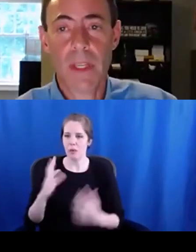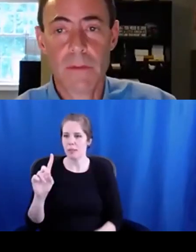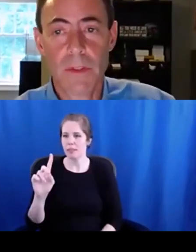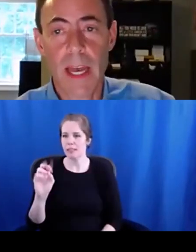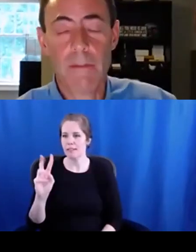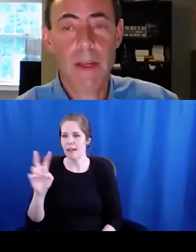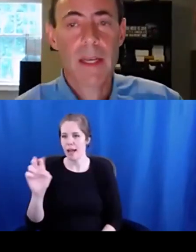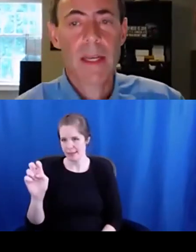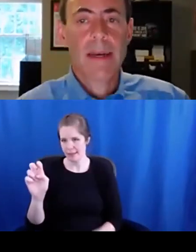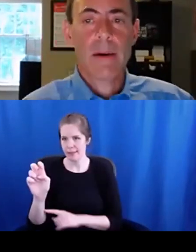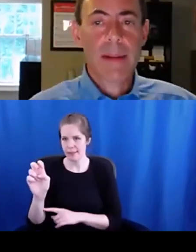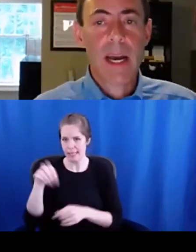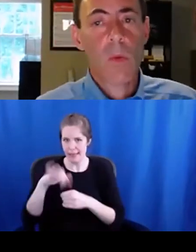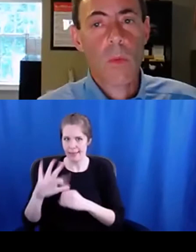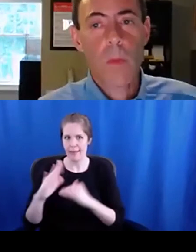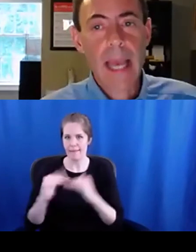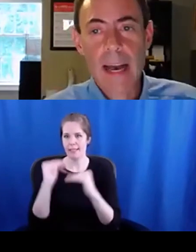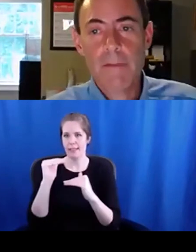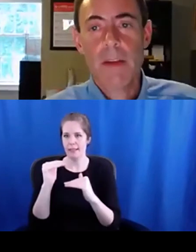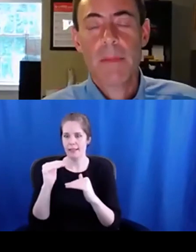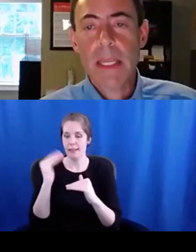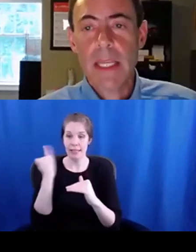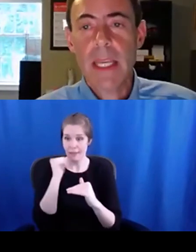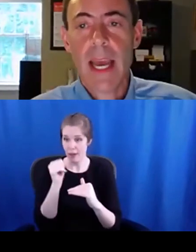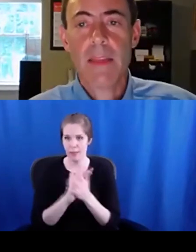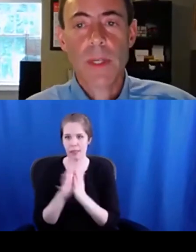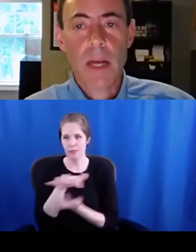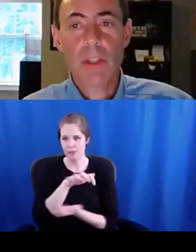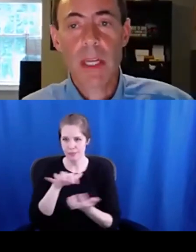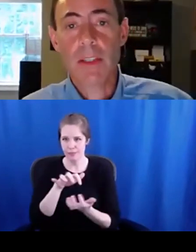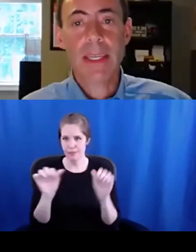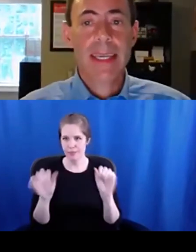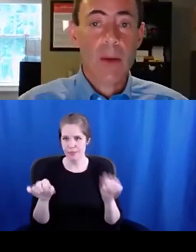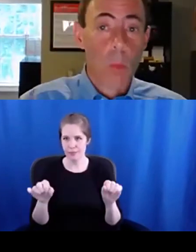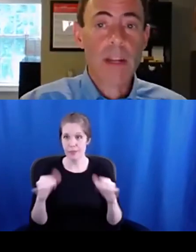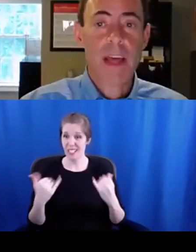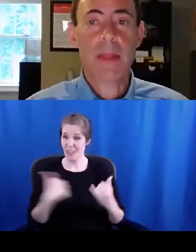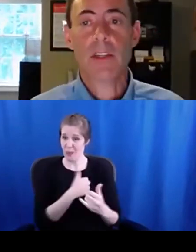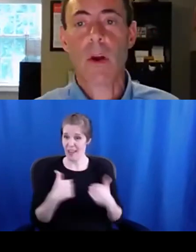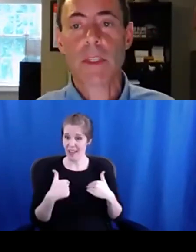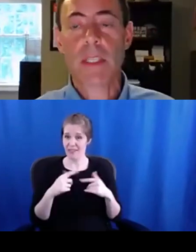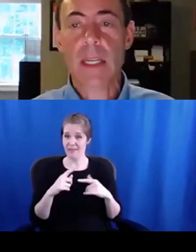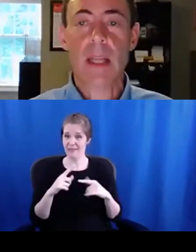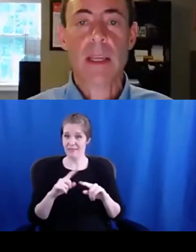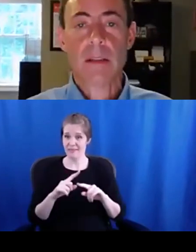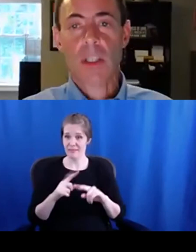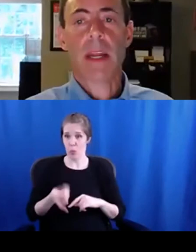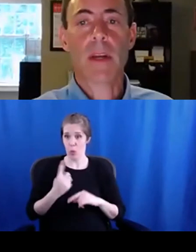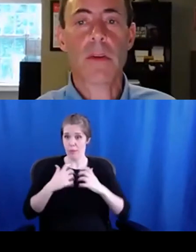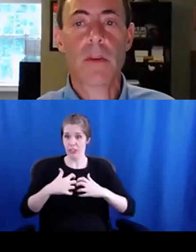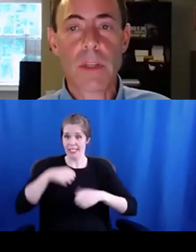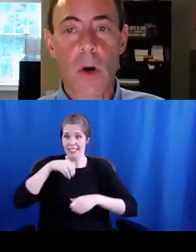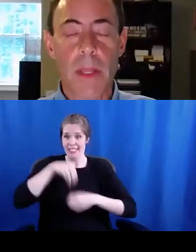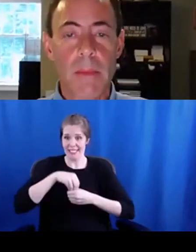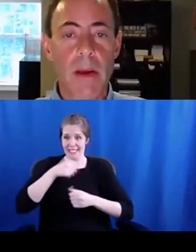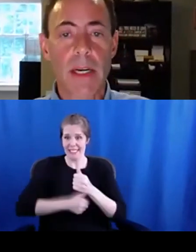confusing for staff. Right now, we have the BD and the Quidel machines, one of them in each of our facilities, like just about every other